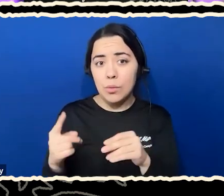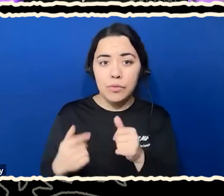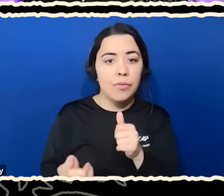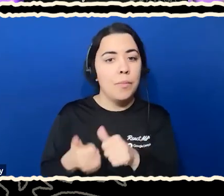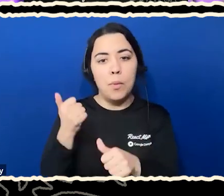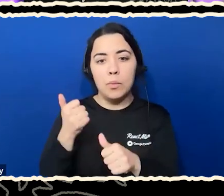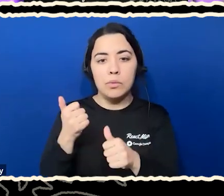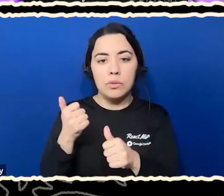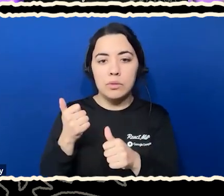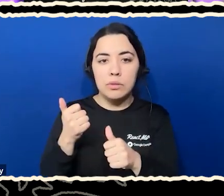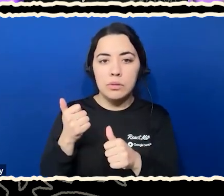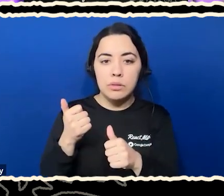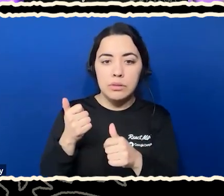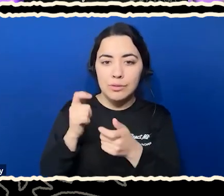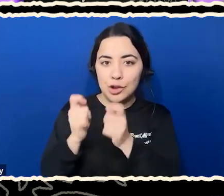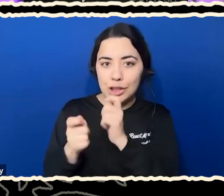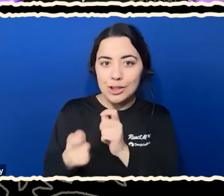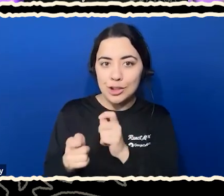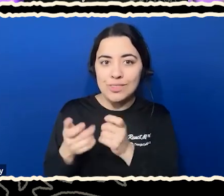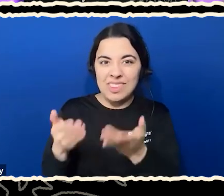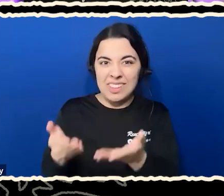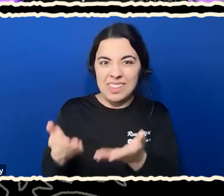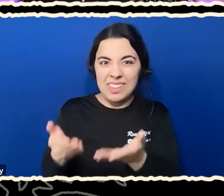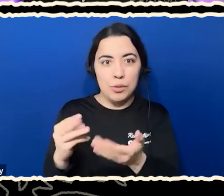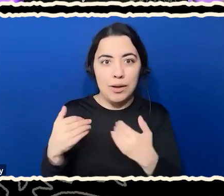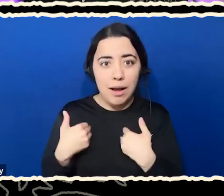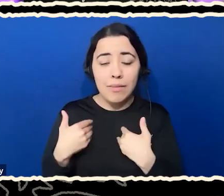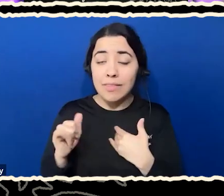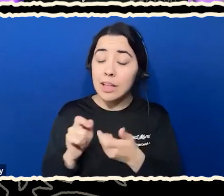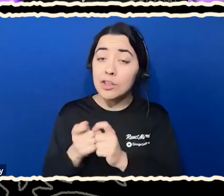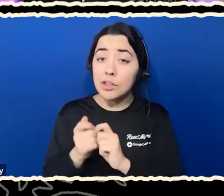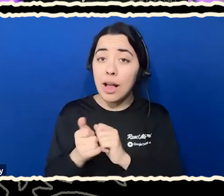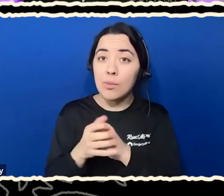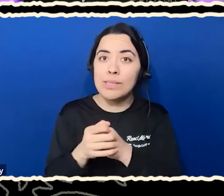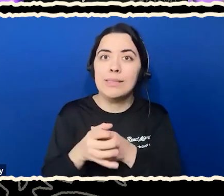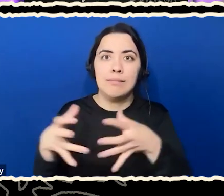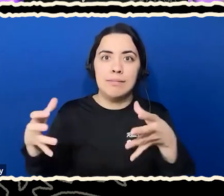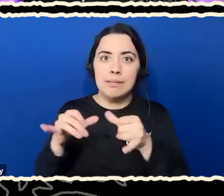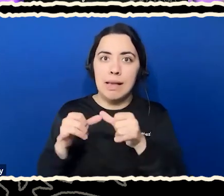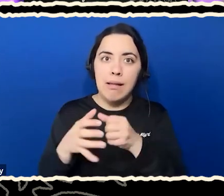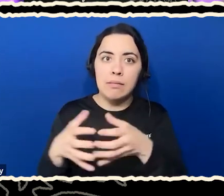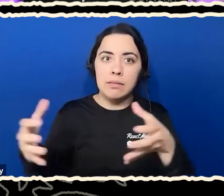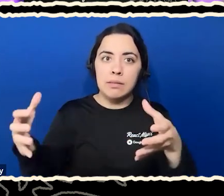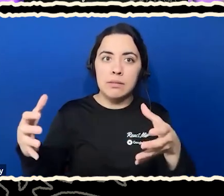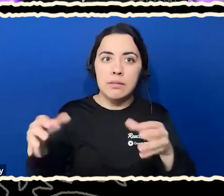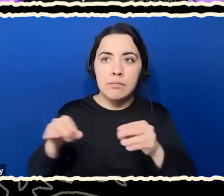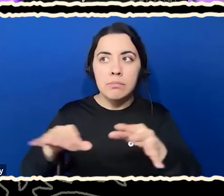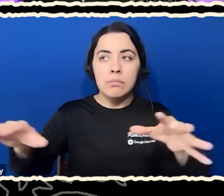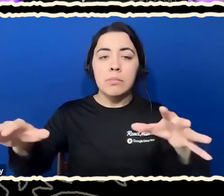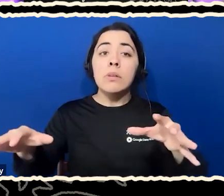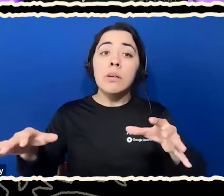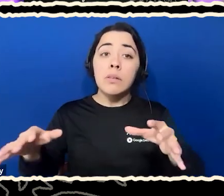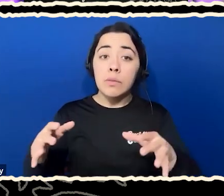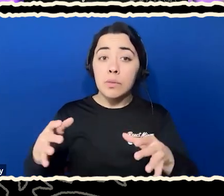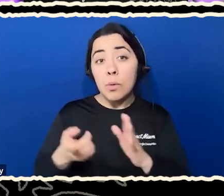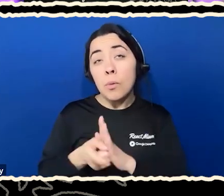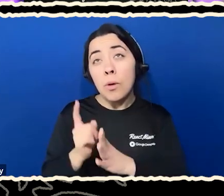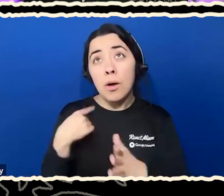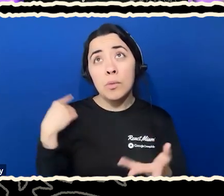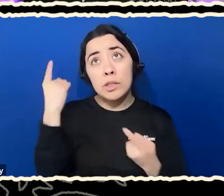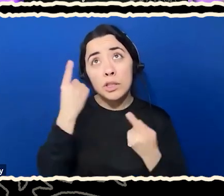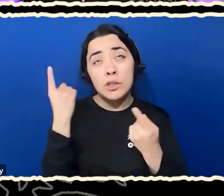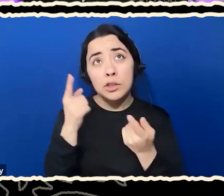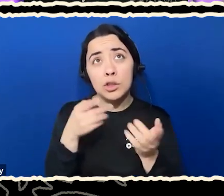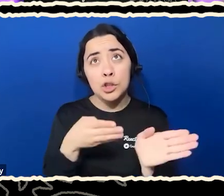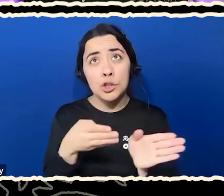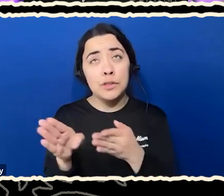breaking changes the framework has had. And it did change how we scale it. And for a while, we even thought about shifting entirely, like